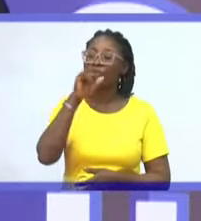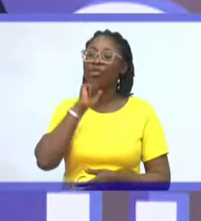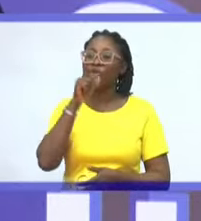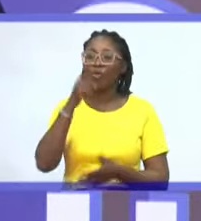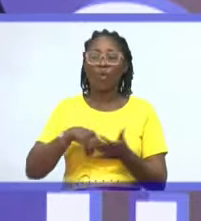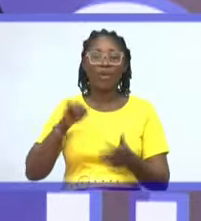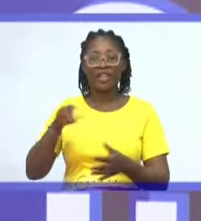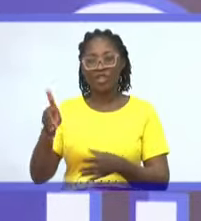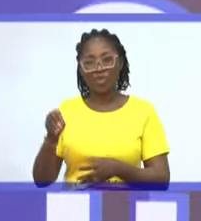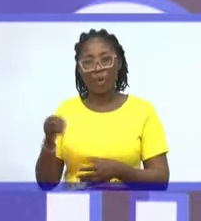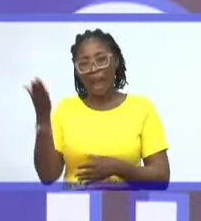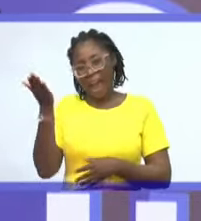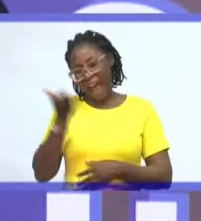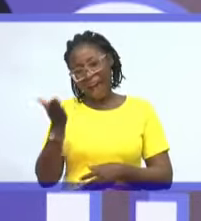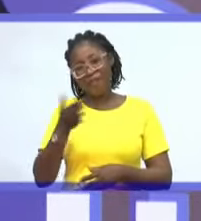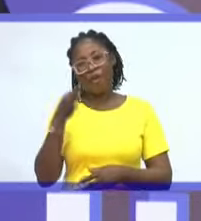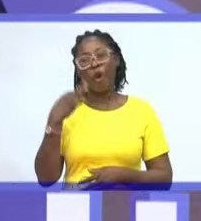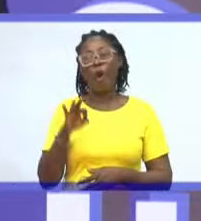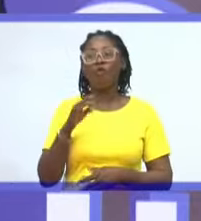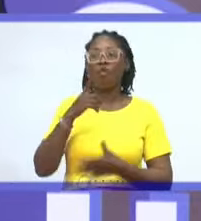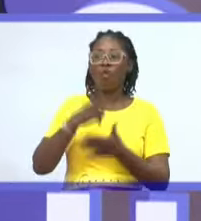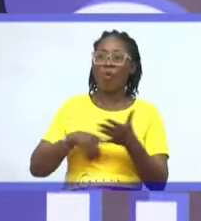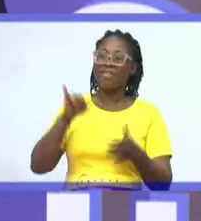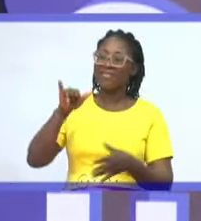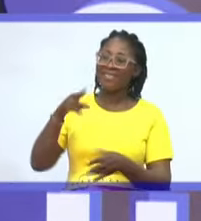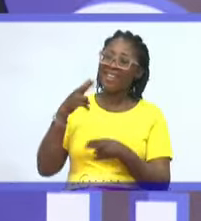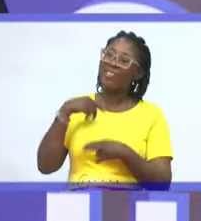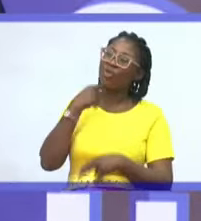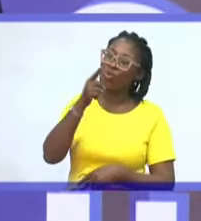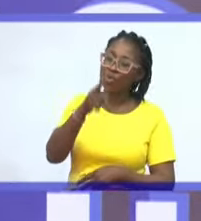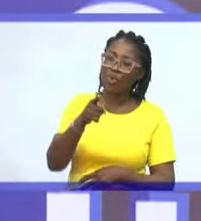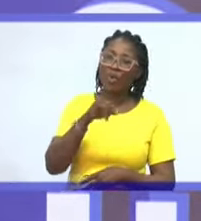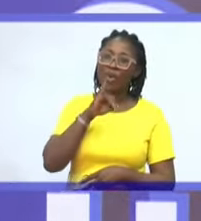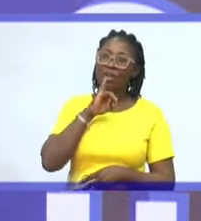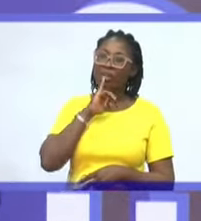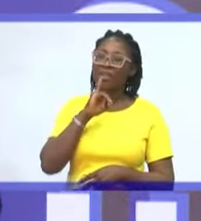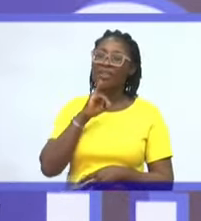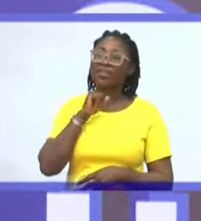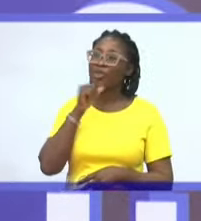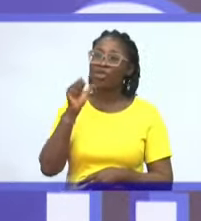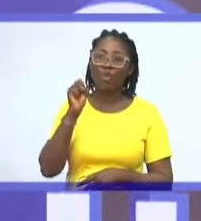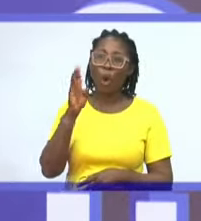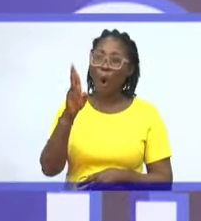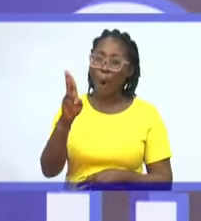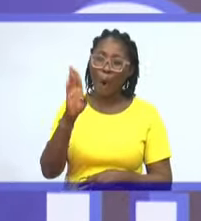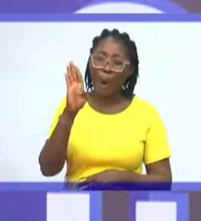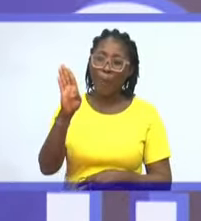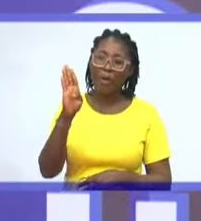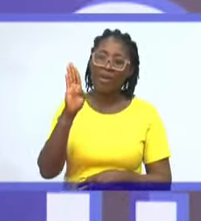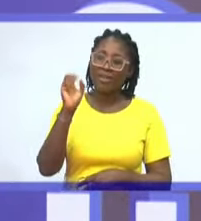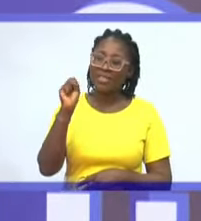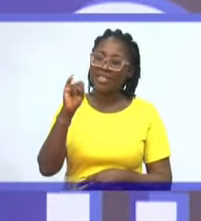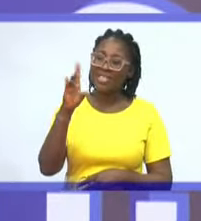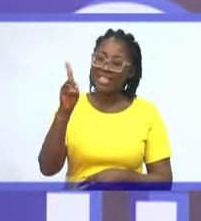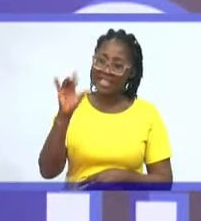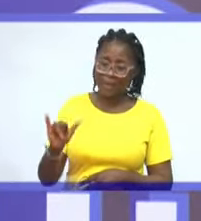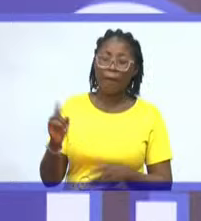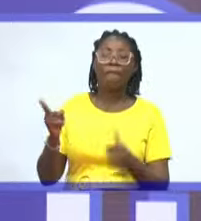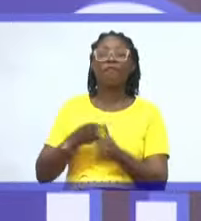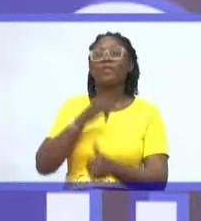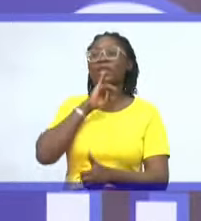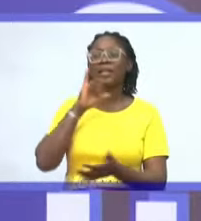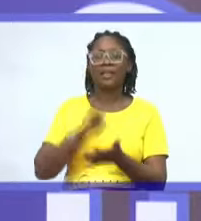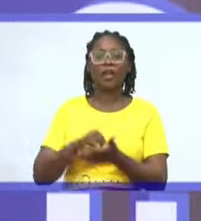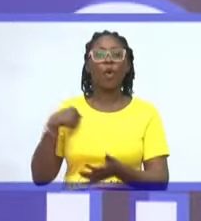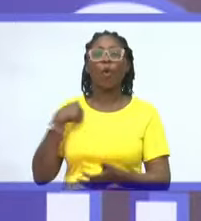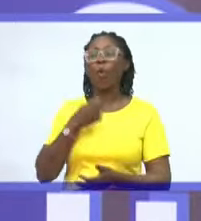Half of the subsidy that's been, half of the, what has been mentioned is not subsidy. First is that we consume